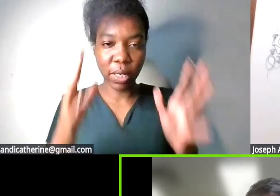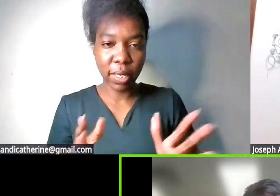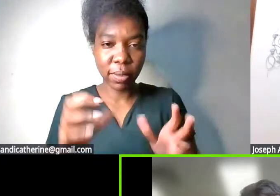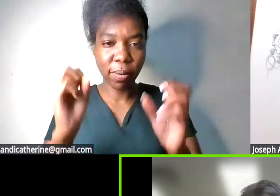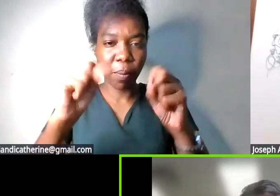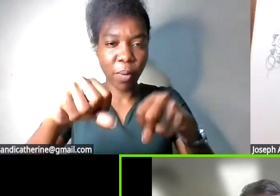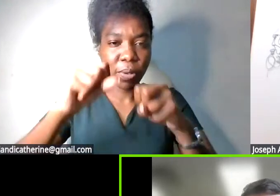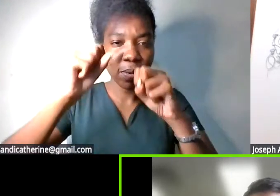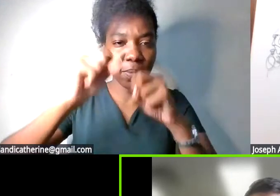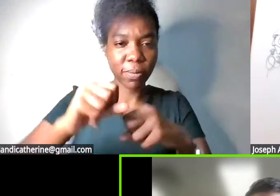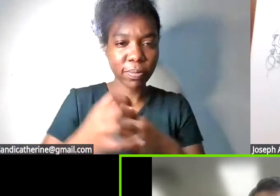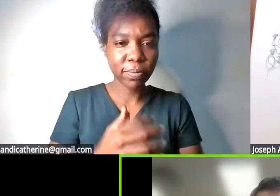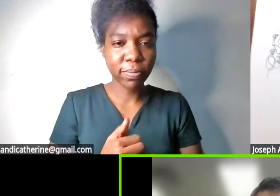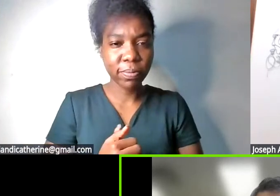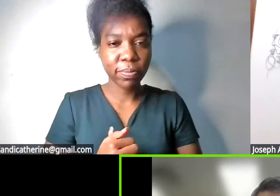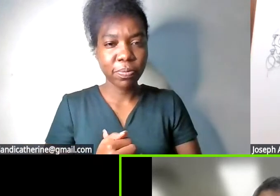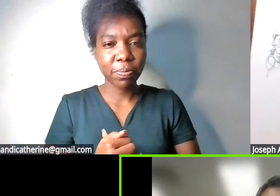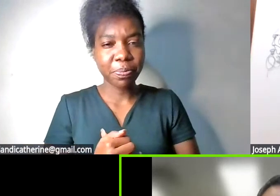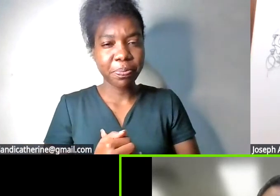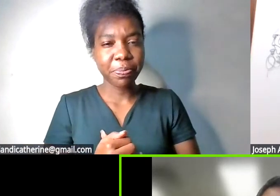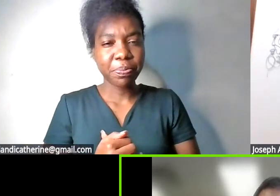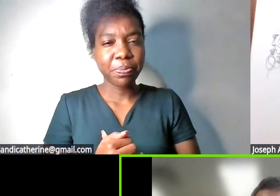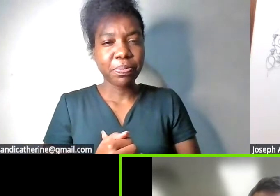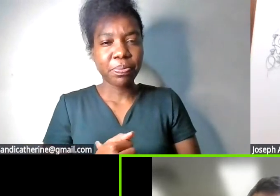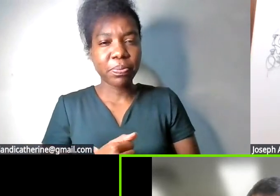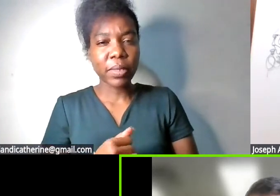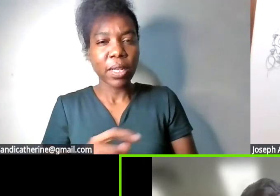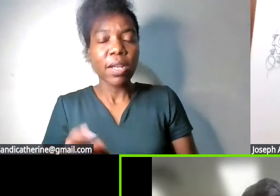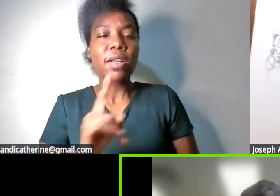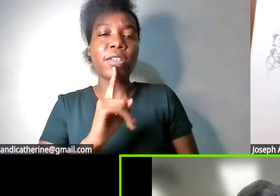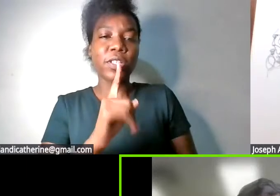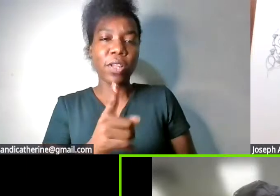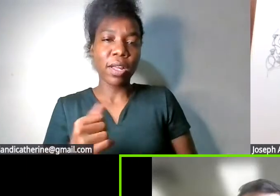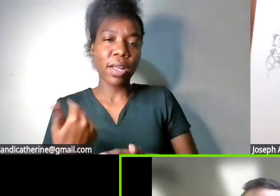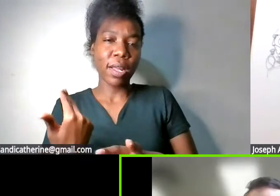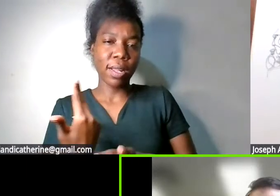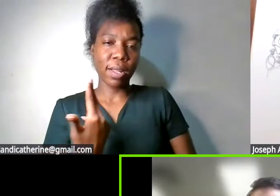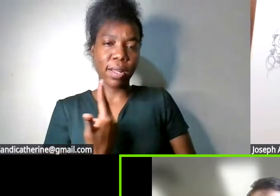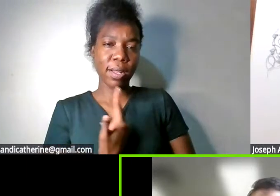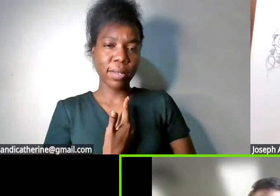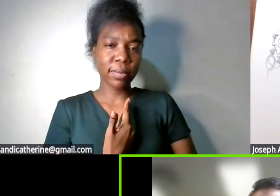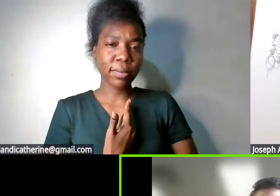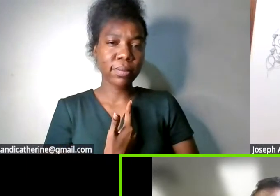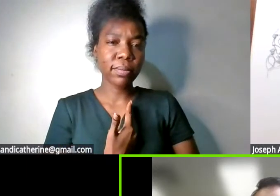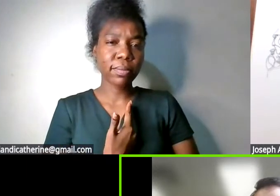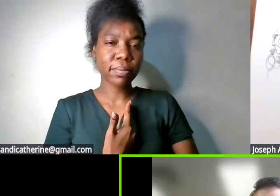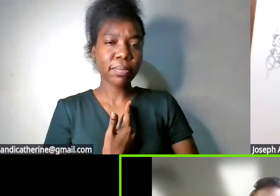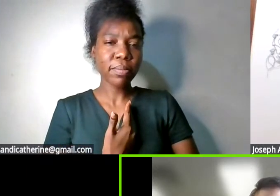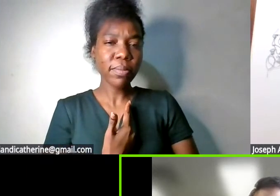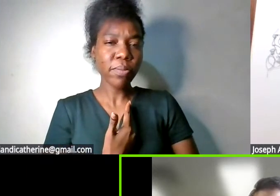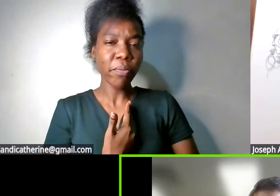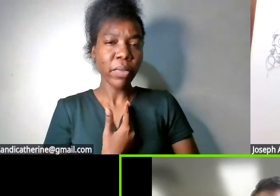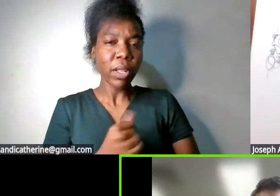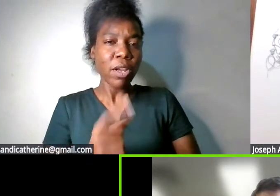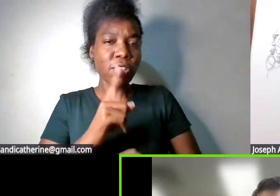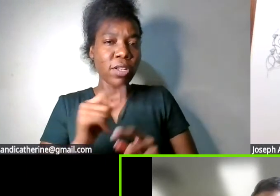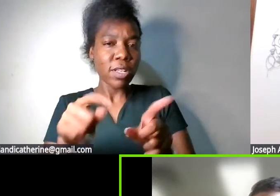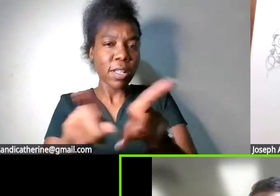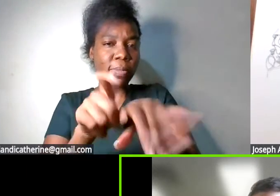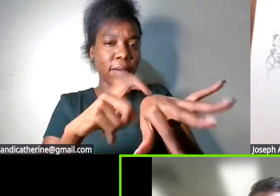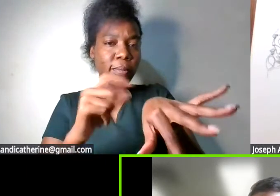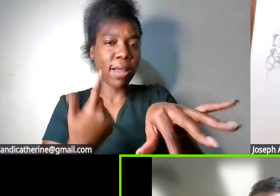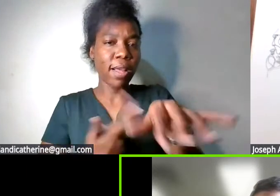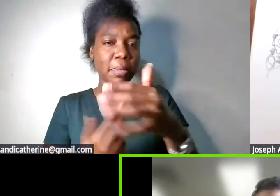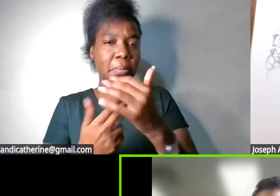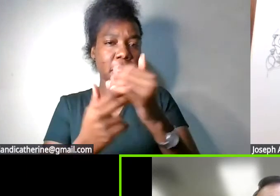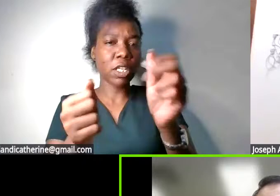Now, again, as I was saying, we also partnered, if I may go back to my thought, it also allowed us to partner with